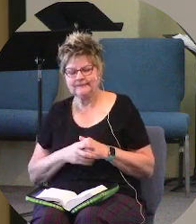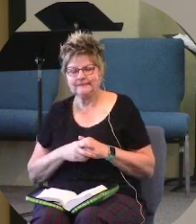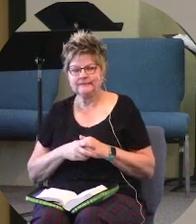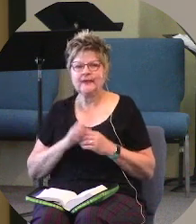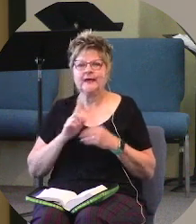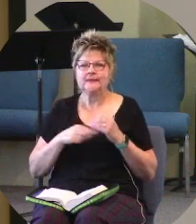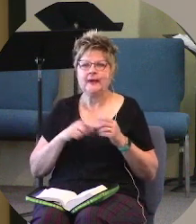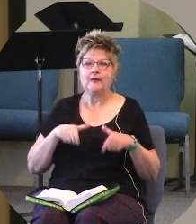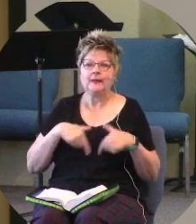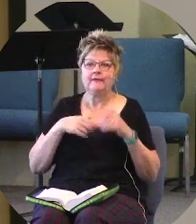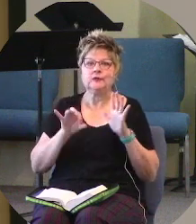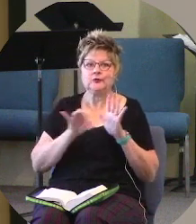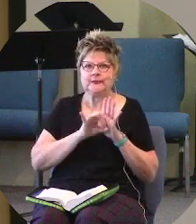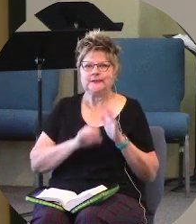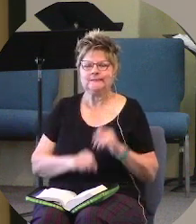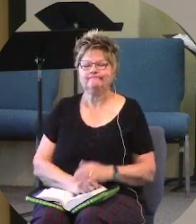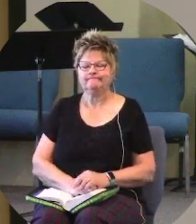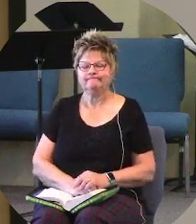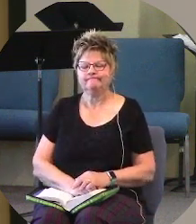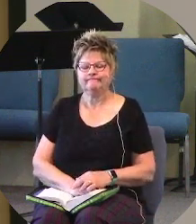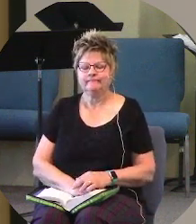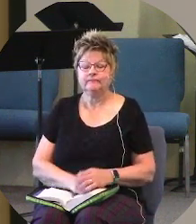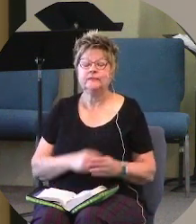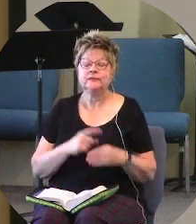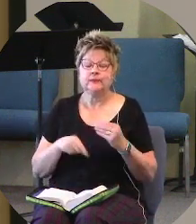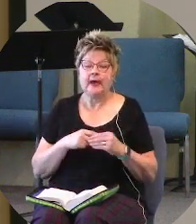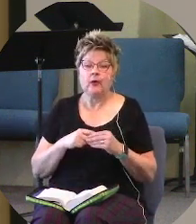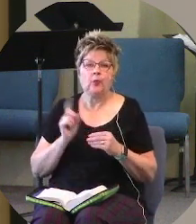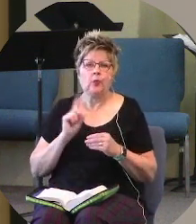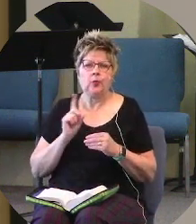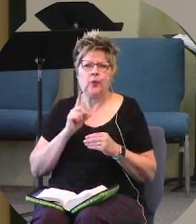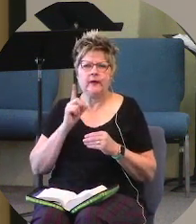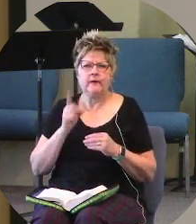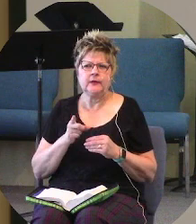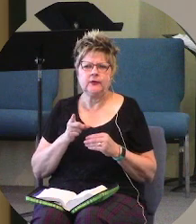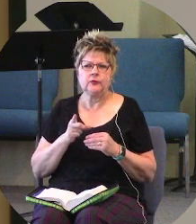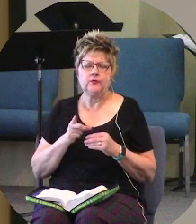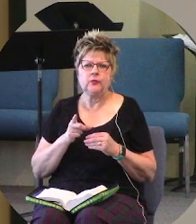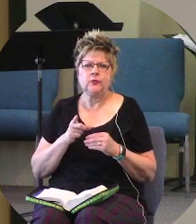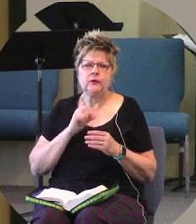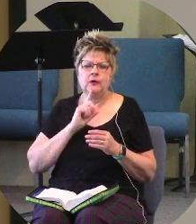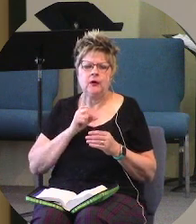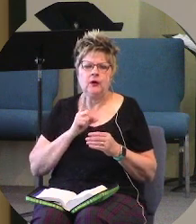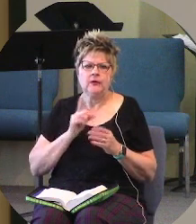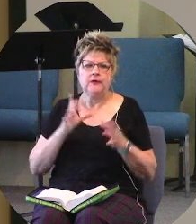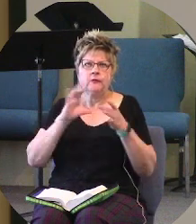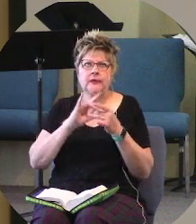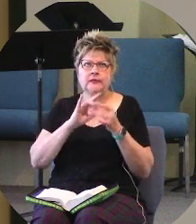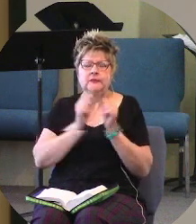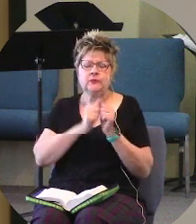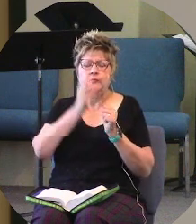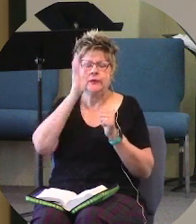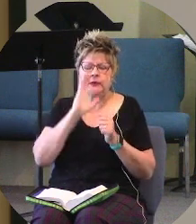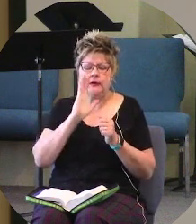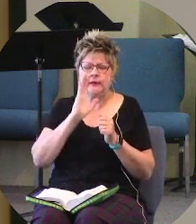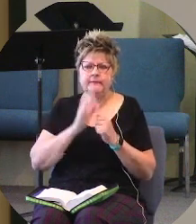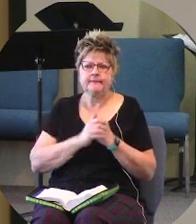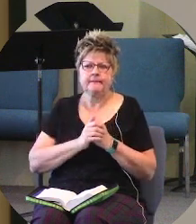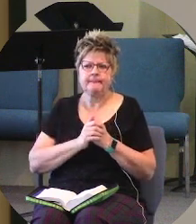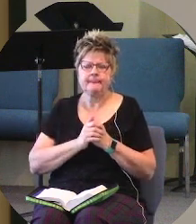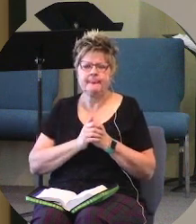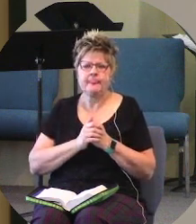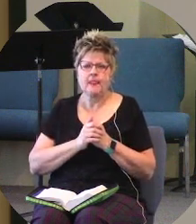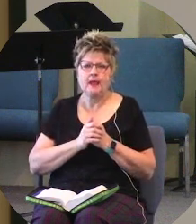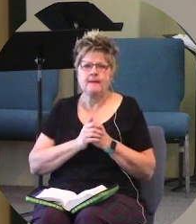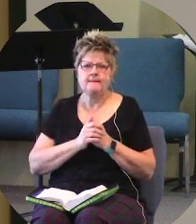It's about life choices. It's about where you land in your relationship with God. Because see,